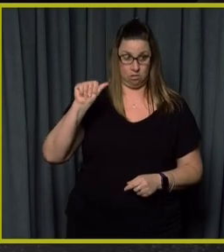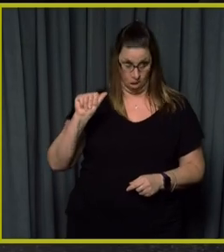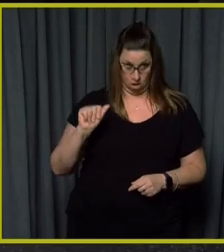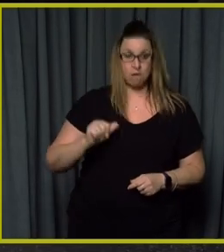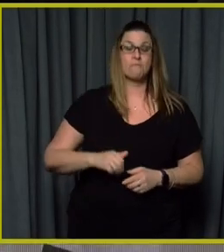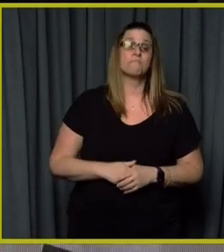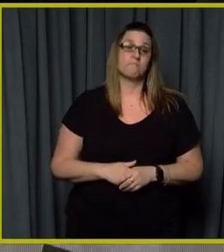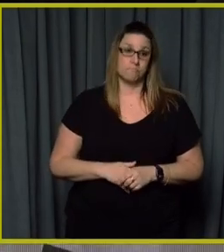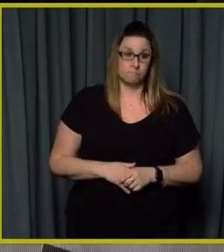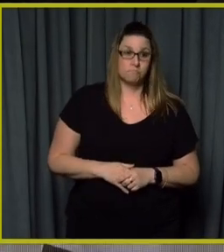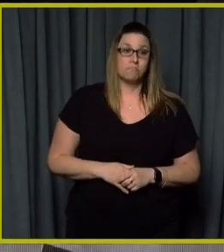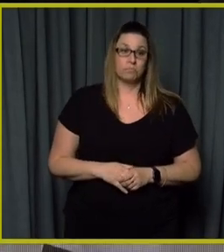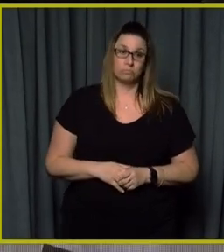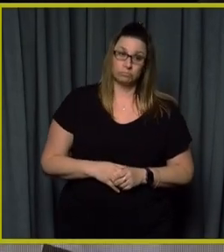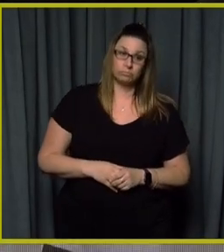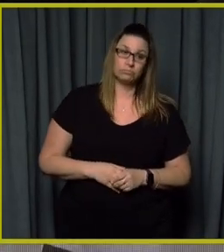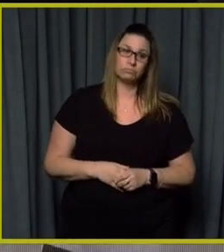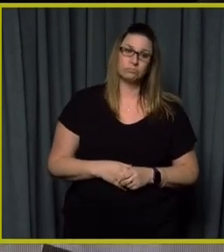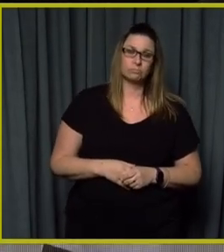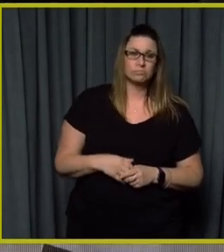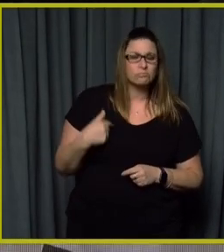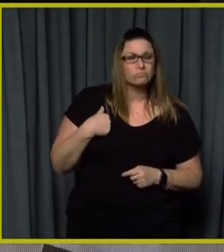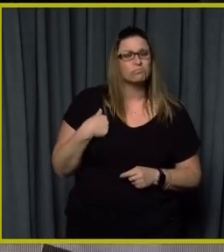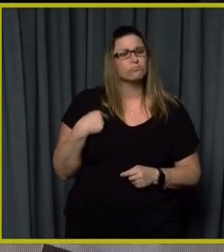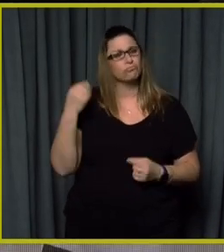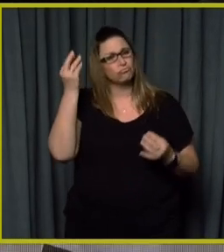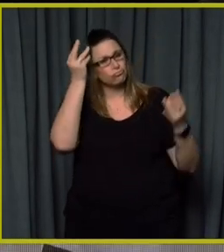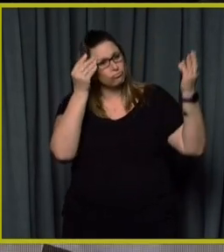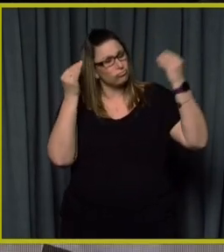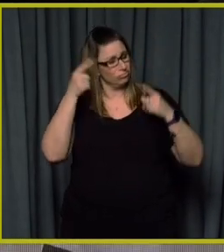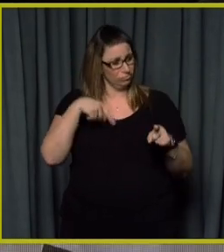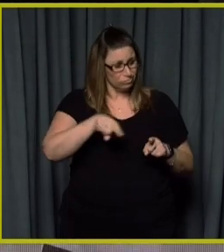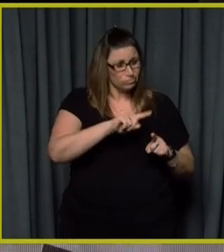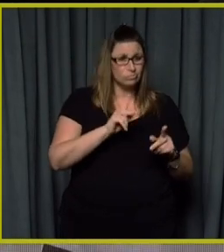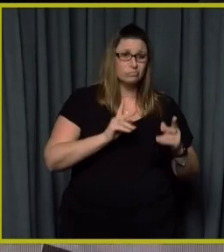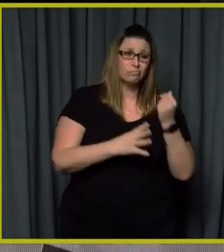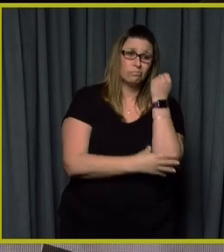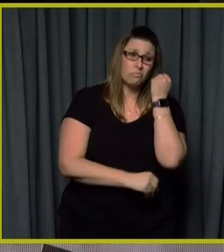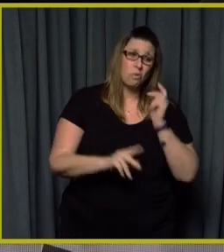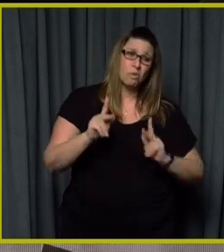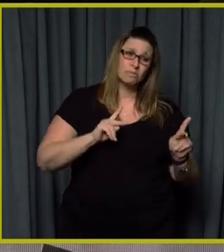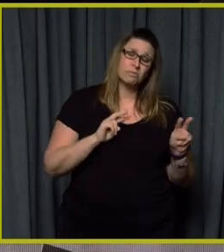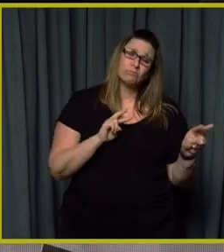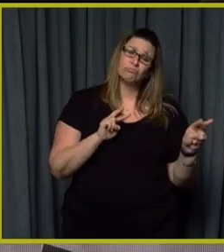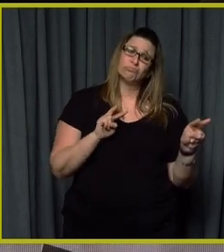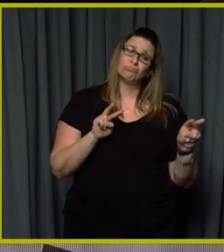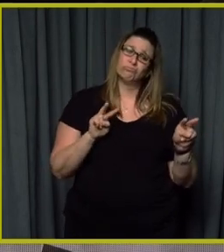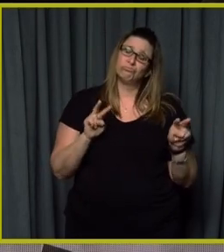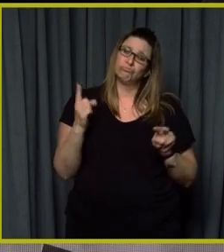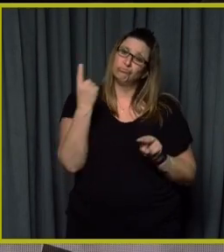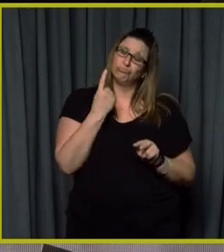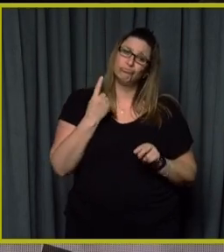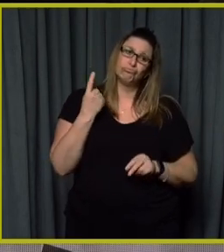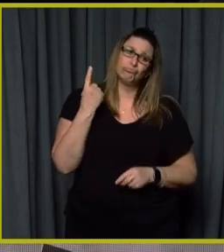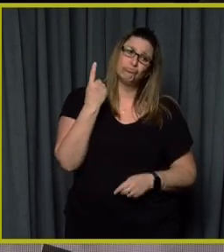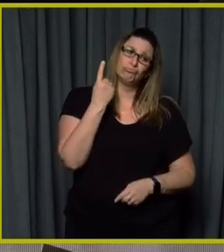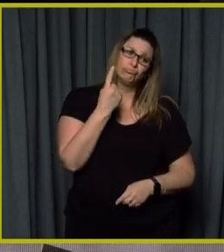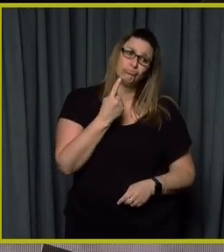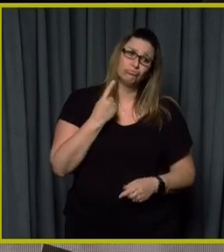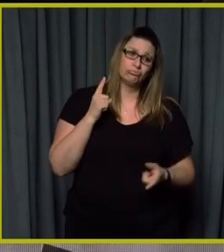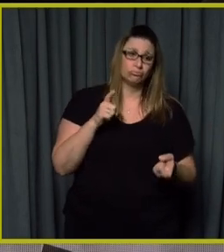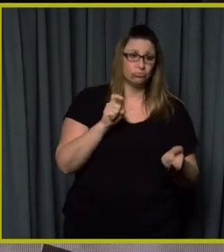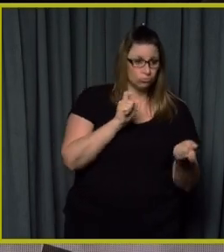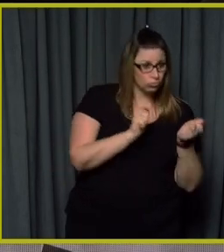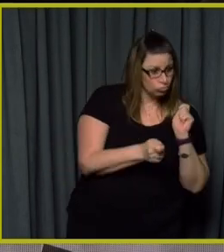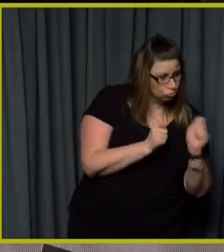own priorities because they know their own needs and know what needs to happen, that real change will be produced. If poor people are not